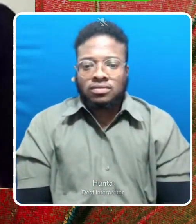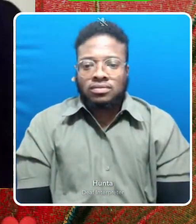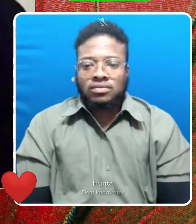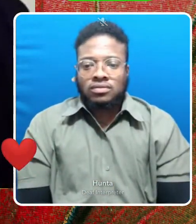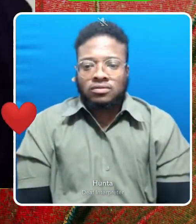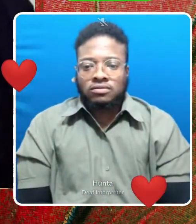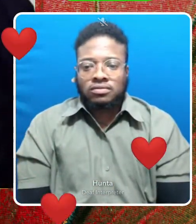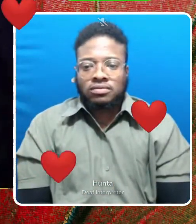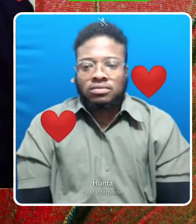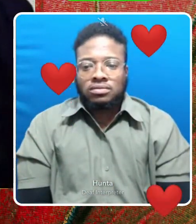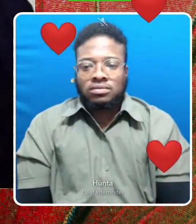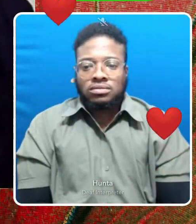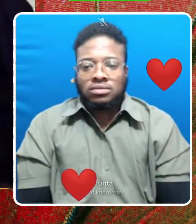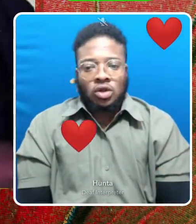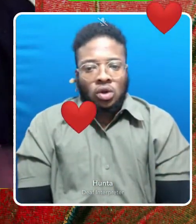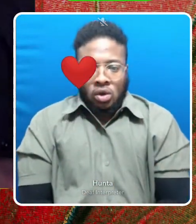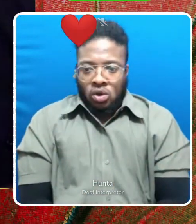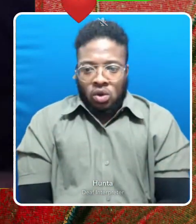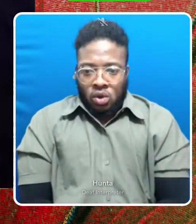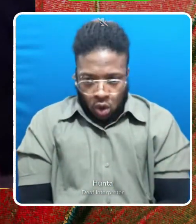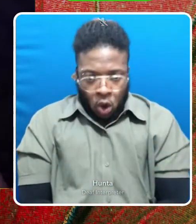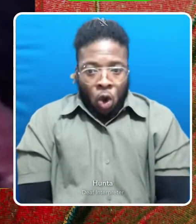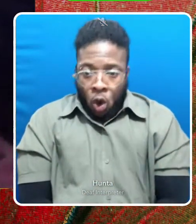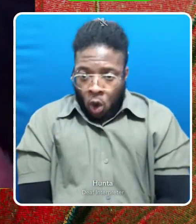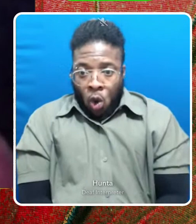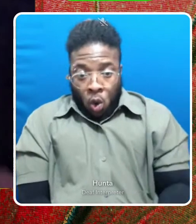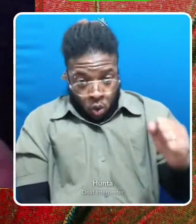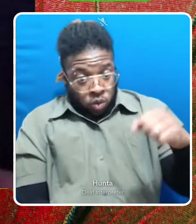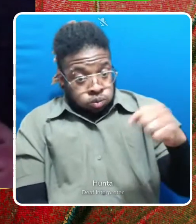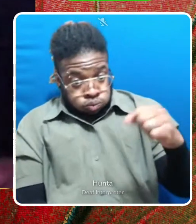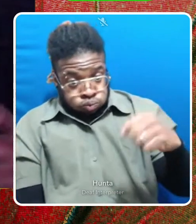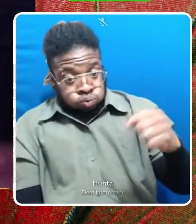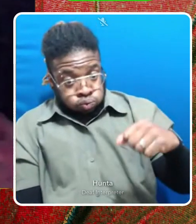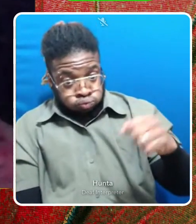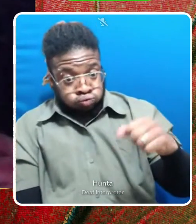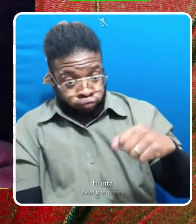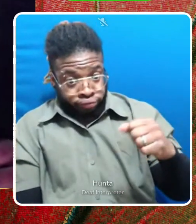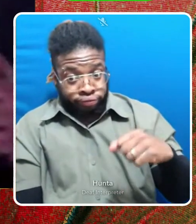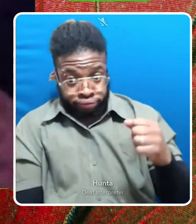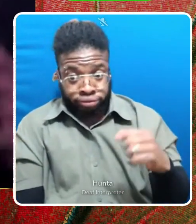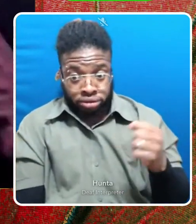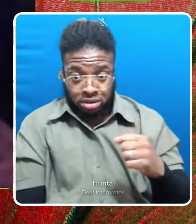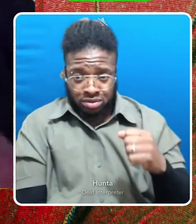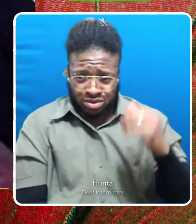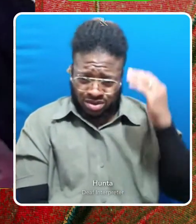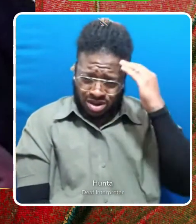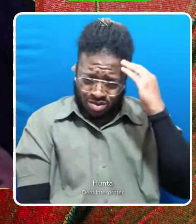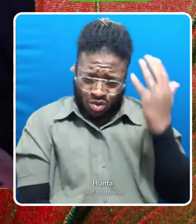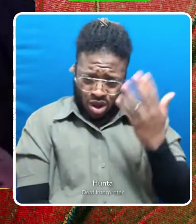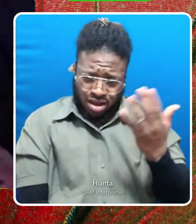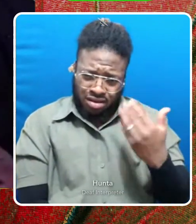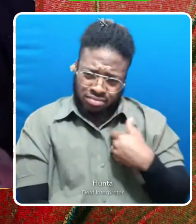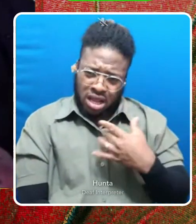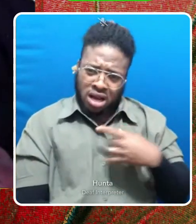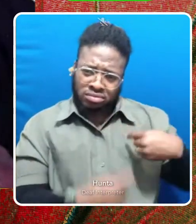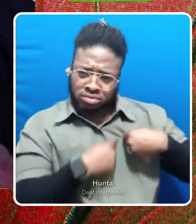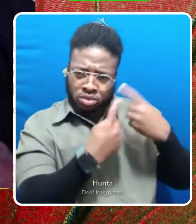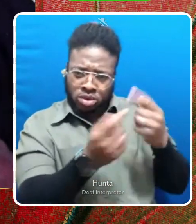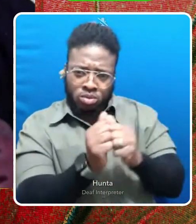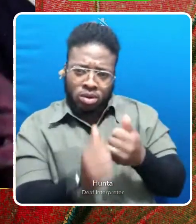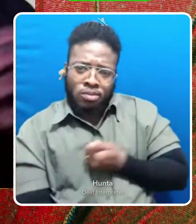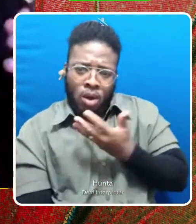Yeah, and you know what I like so far about the poetry slam, you know what I really like so far about it is